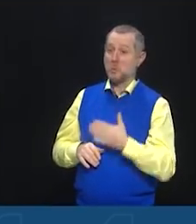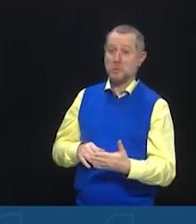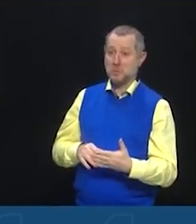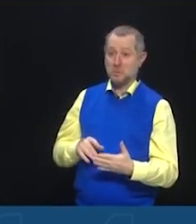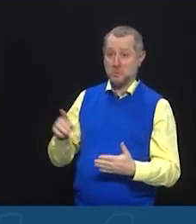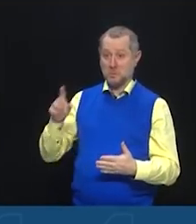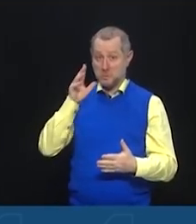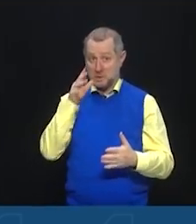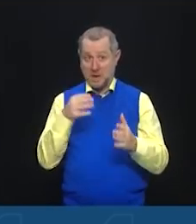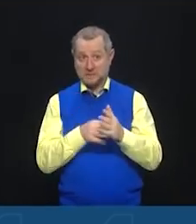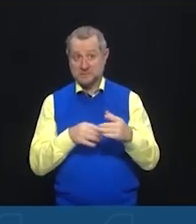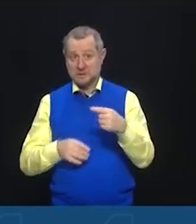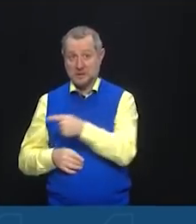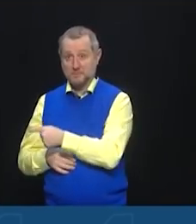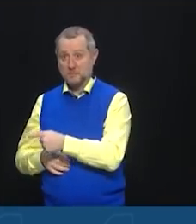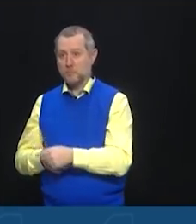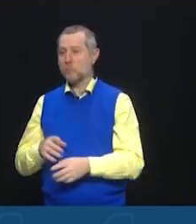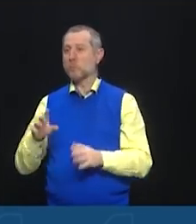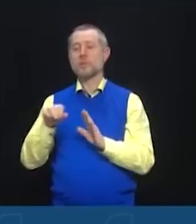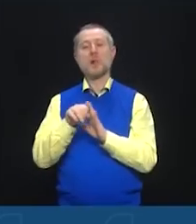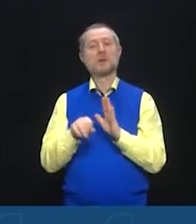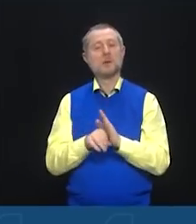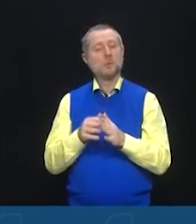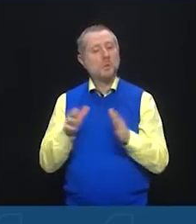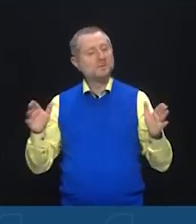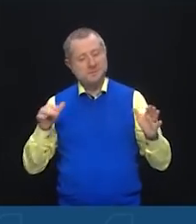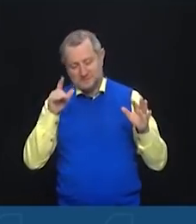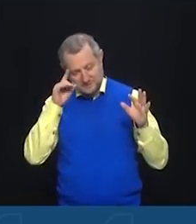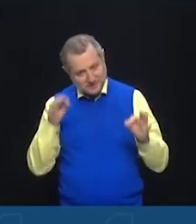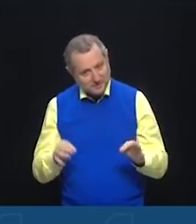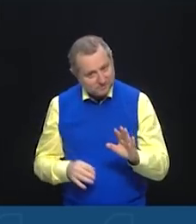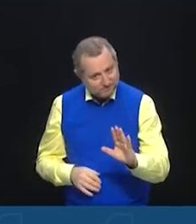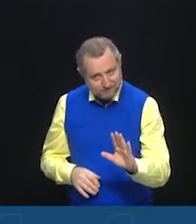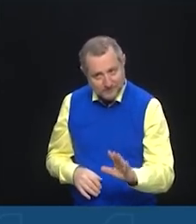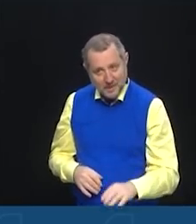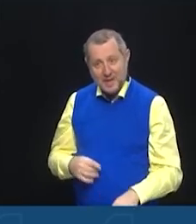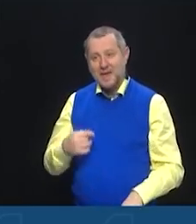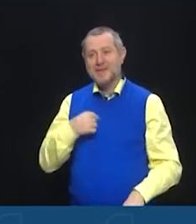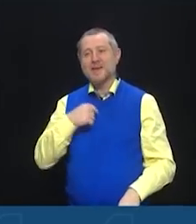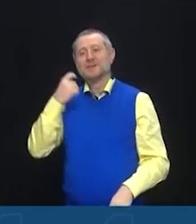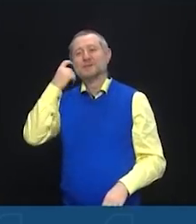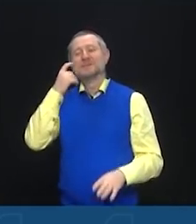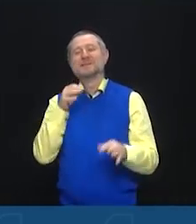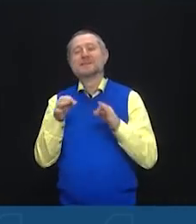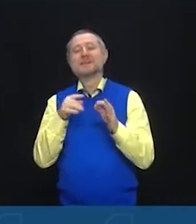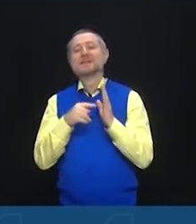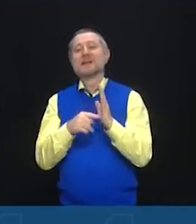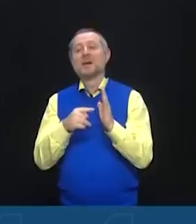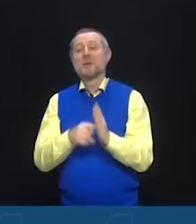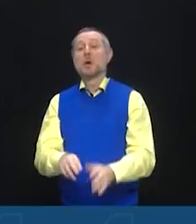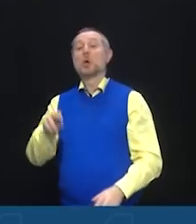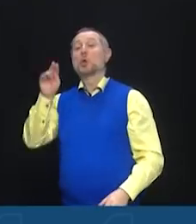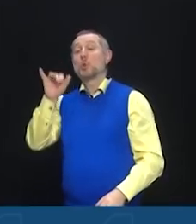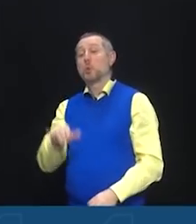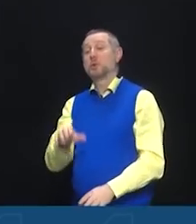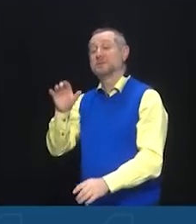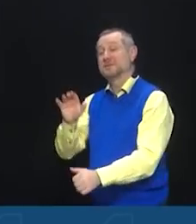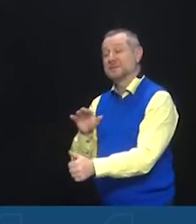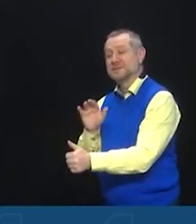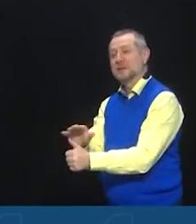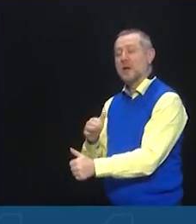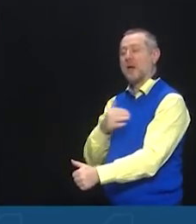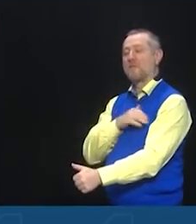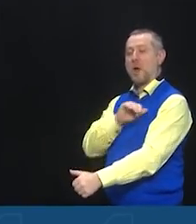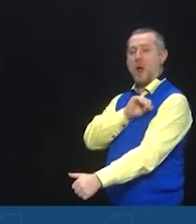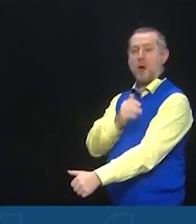because this is a statewide decision. So as I gave an example, that the city of New York has the power, as does